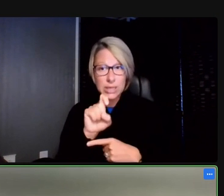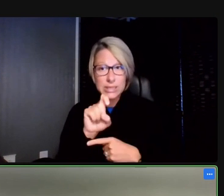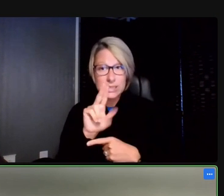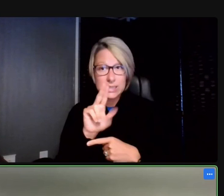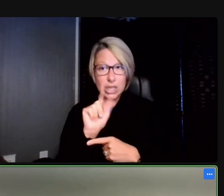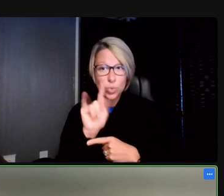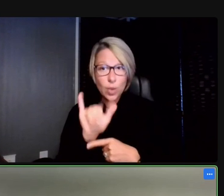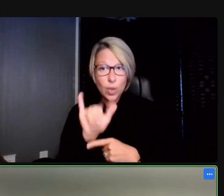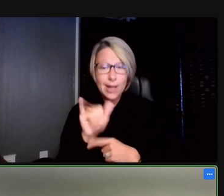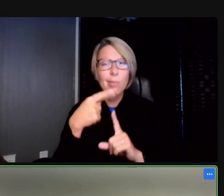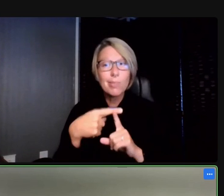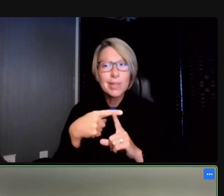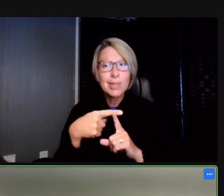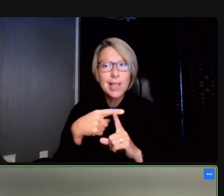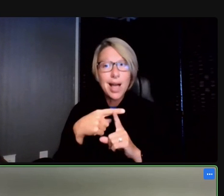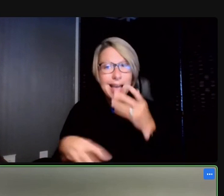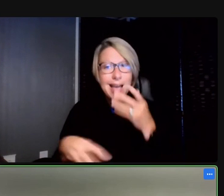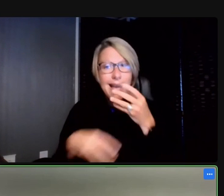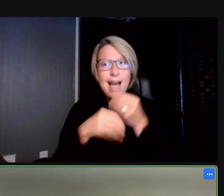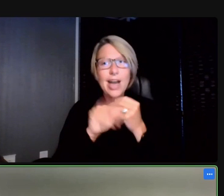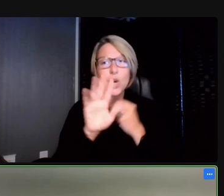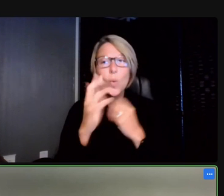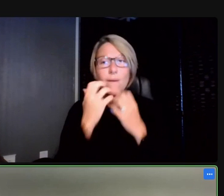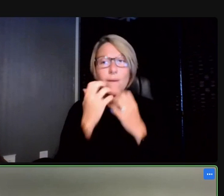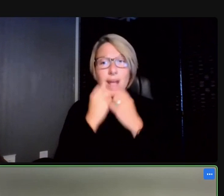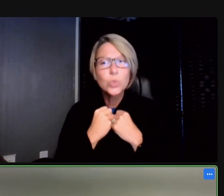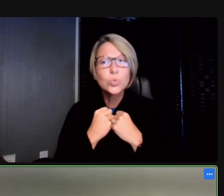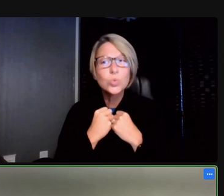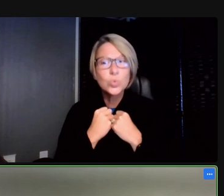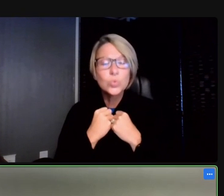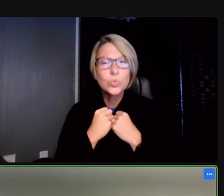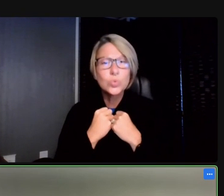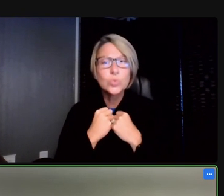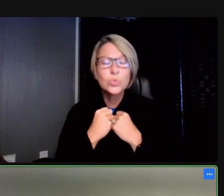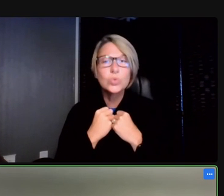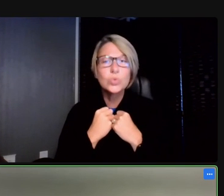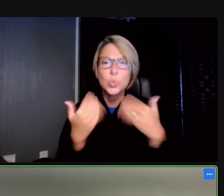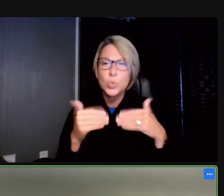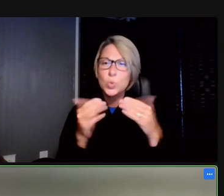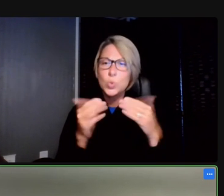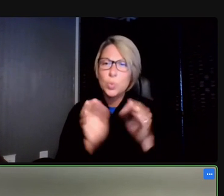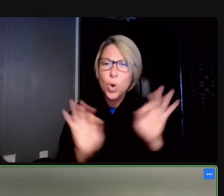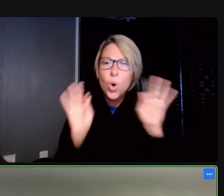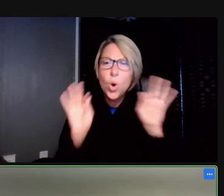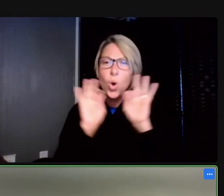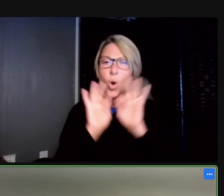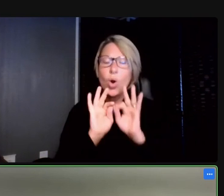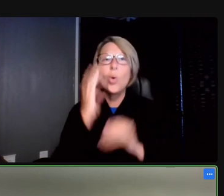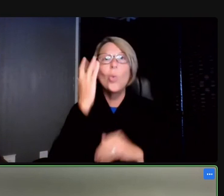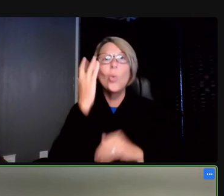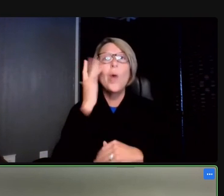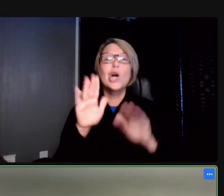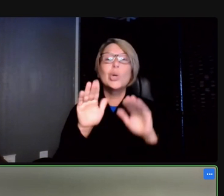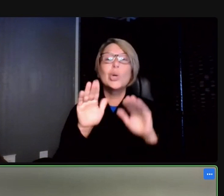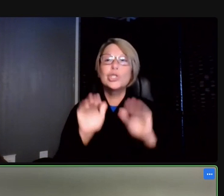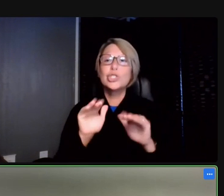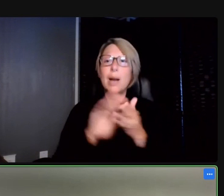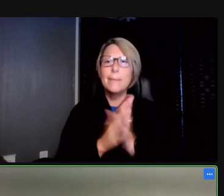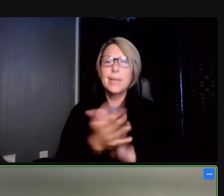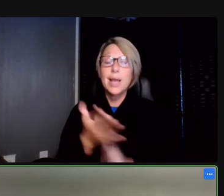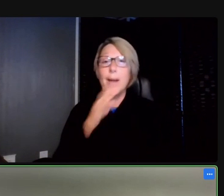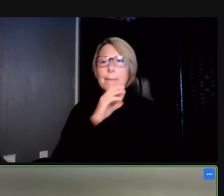your values. And I think it really is important, because all of a sudden, when your child turns 18, they are